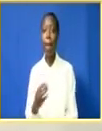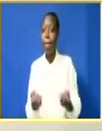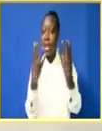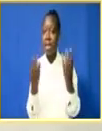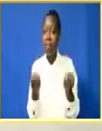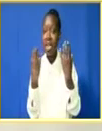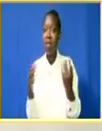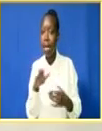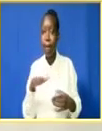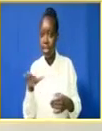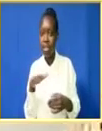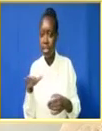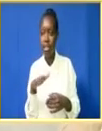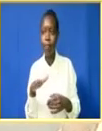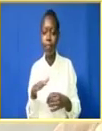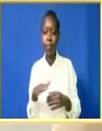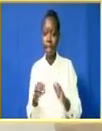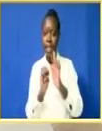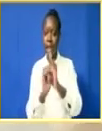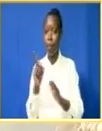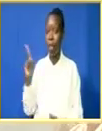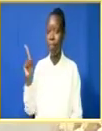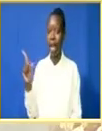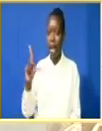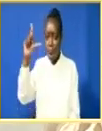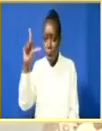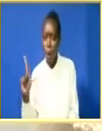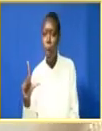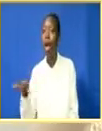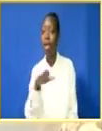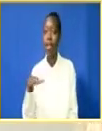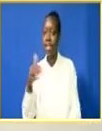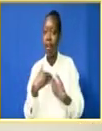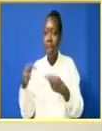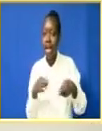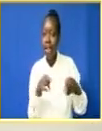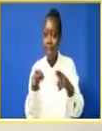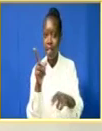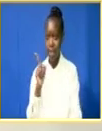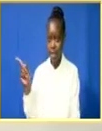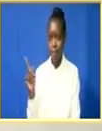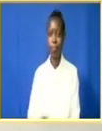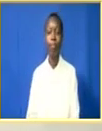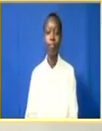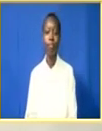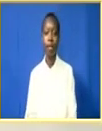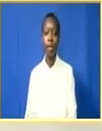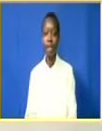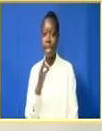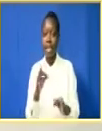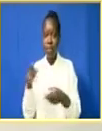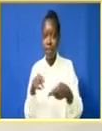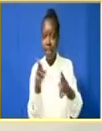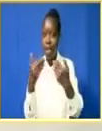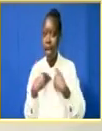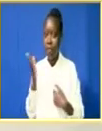is once in these downtown areas or slopy areas, there is a river here. Yeah. Being that there is a river there,